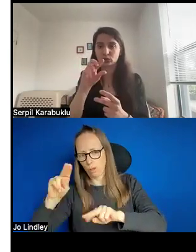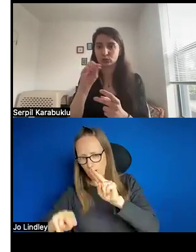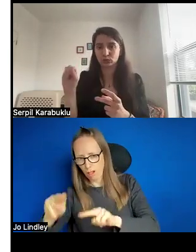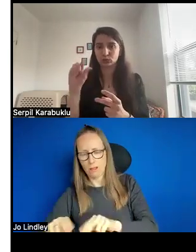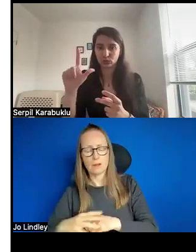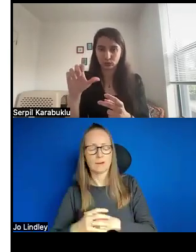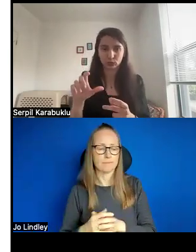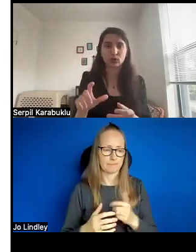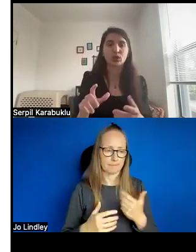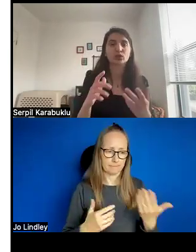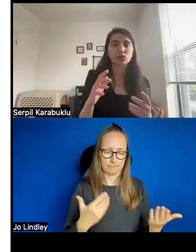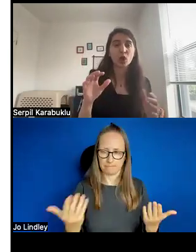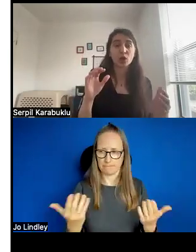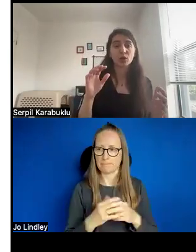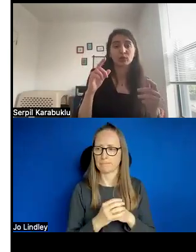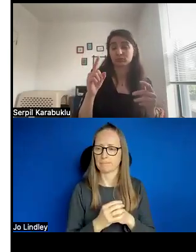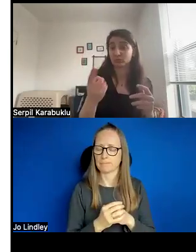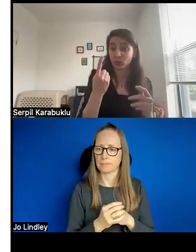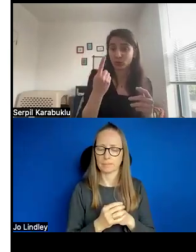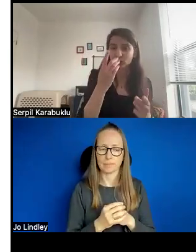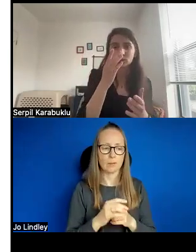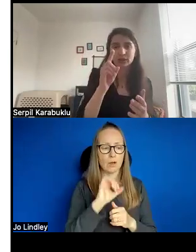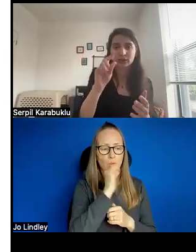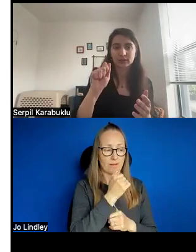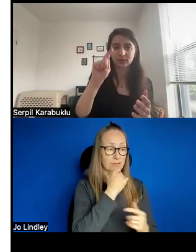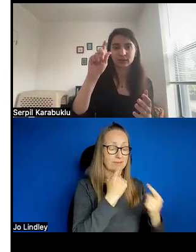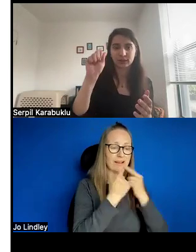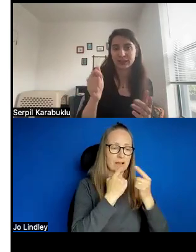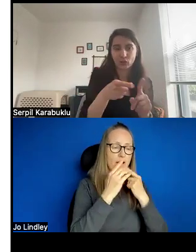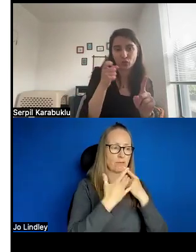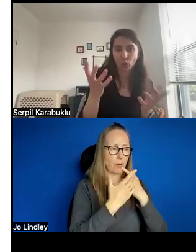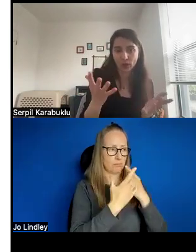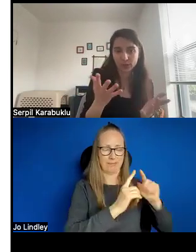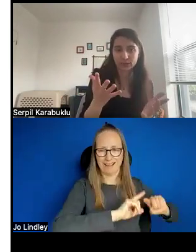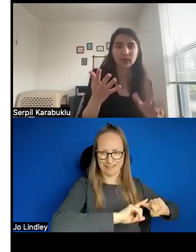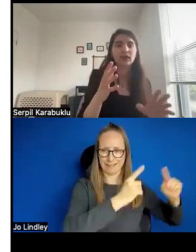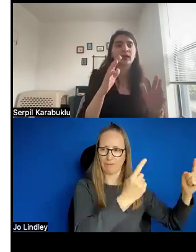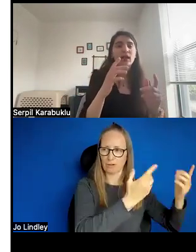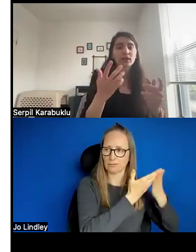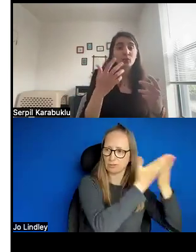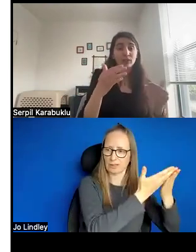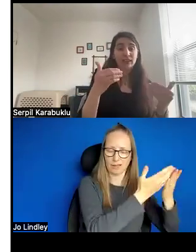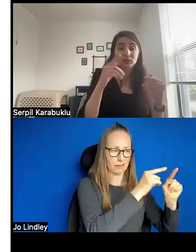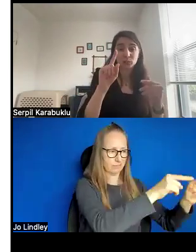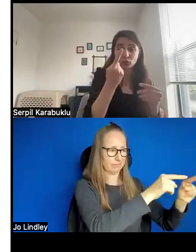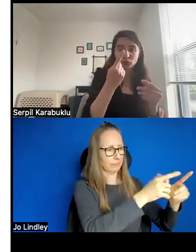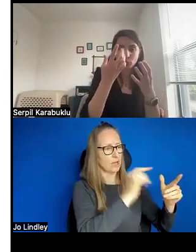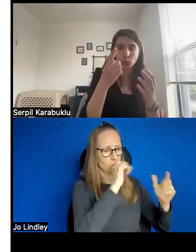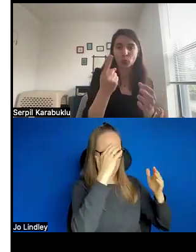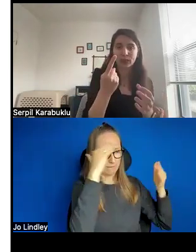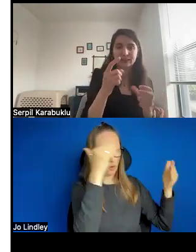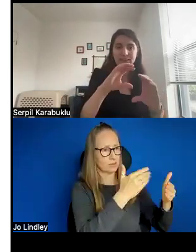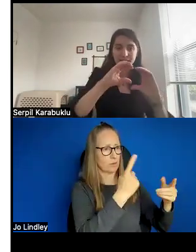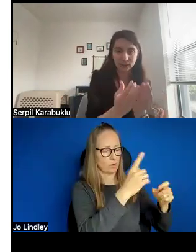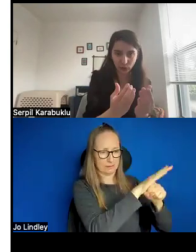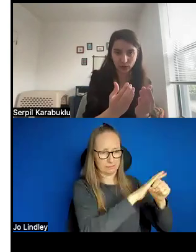To present these comparisons, I will be using data from the different study, and we will be focusing on one condition